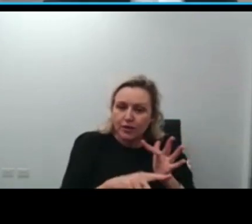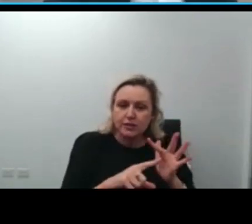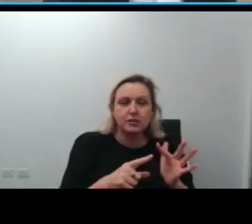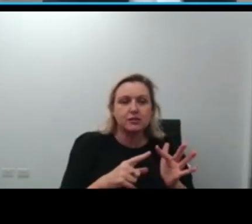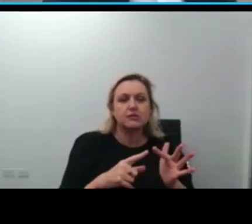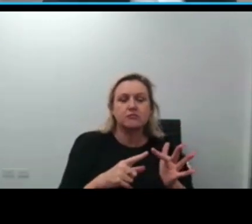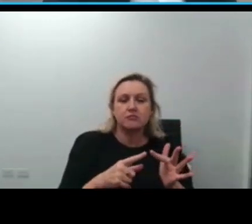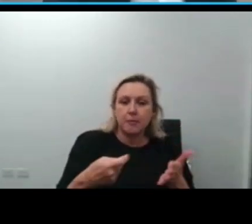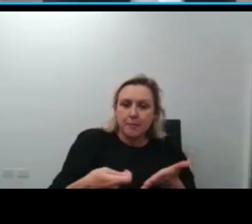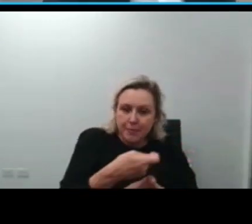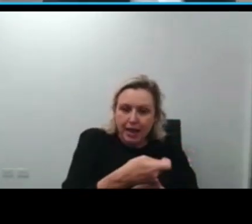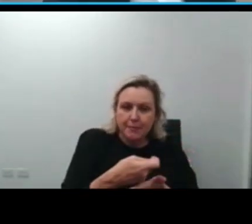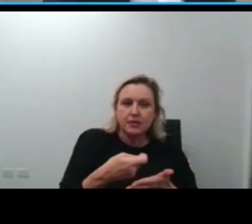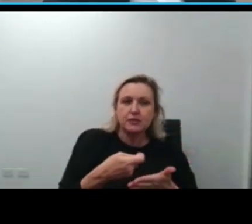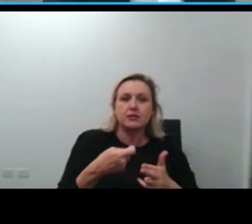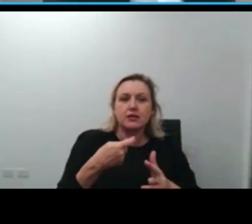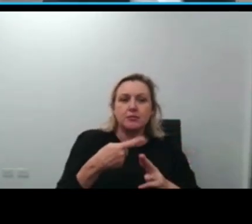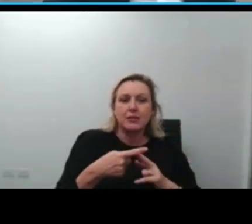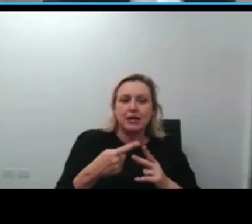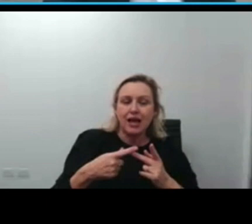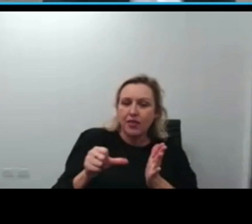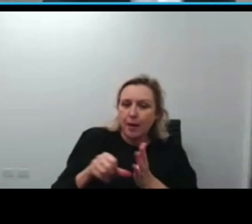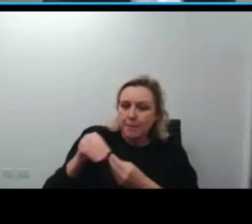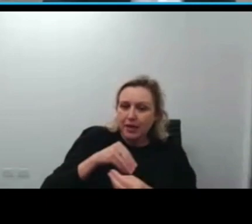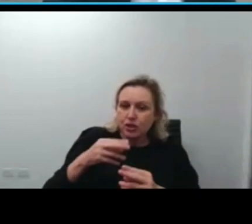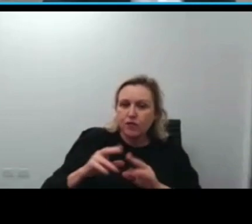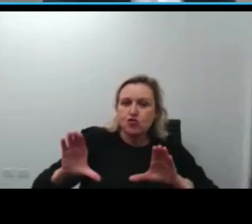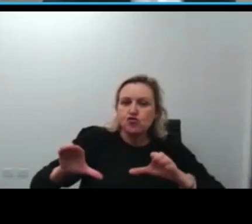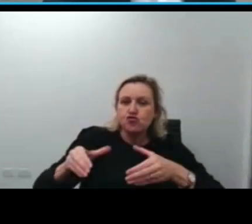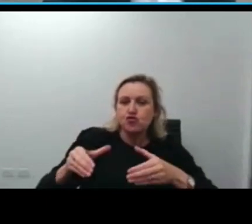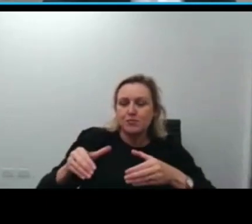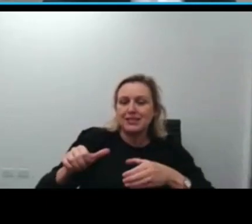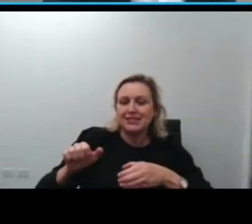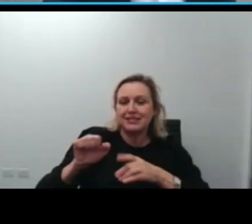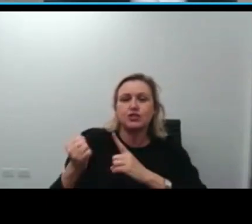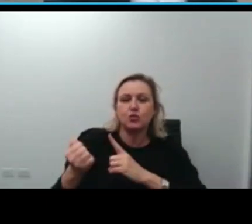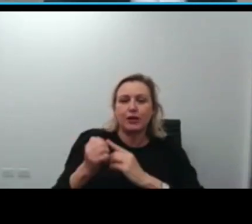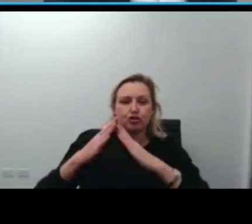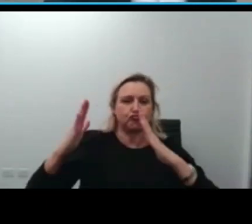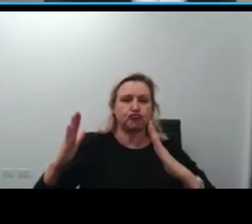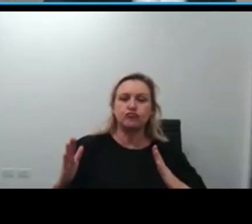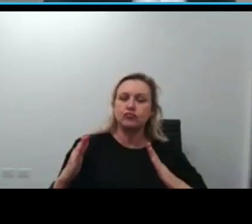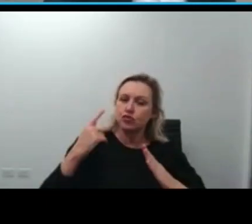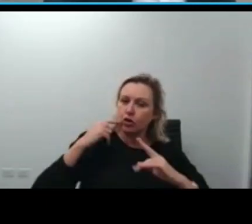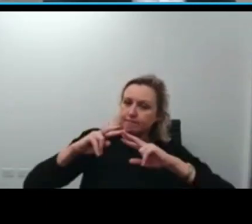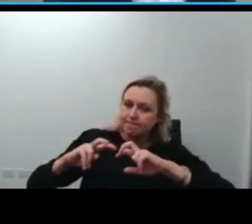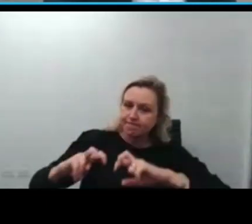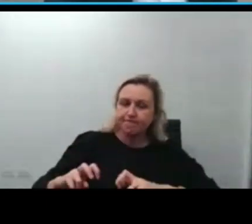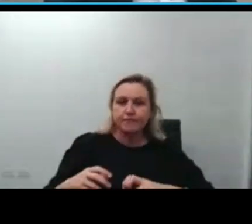arrangements for pooling budgets in congregate settings is another thing that we're currently exploring. So I